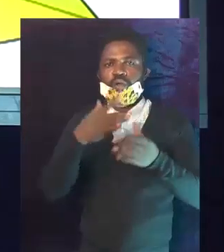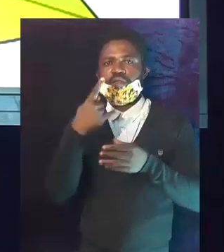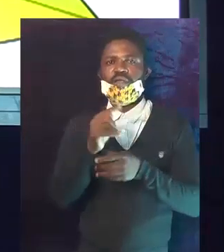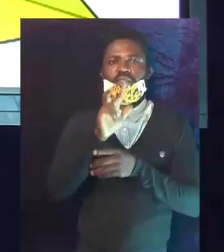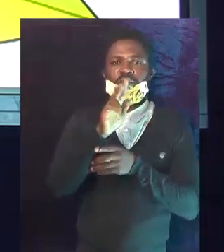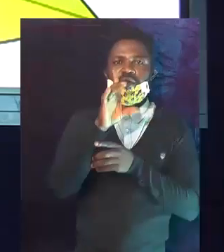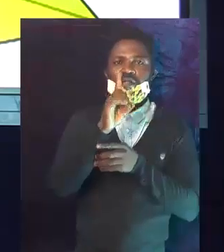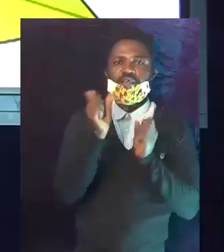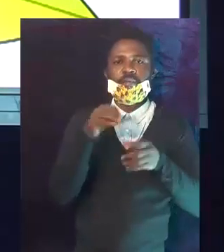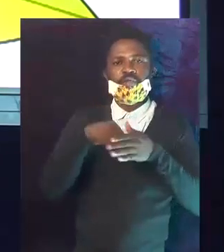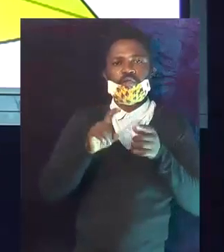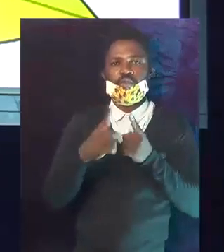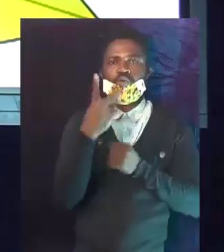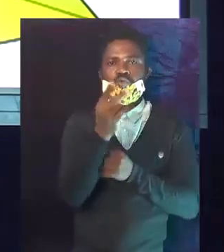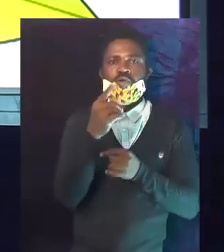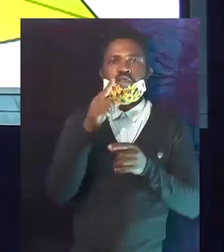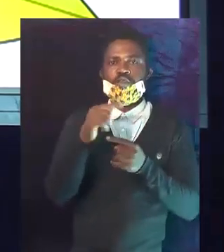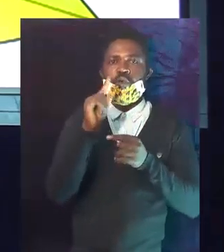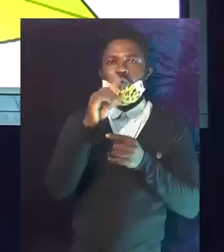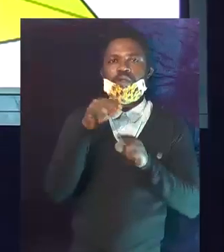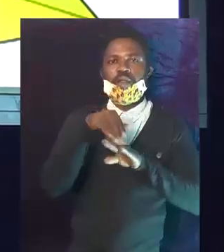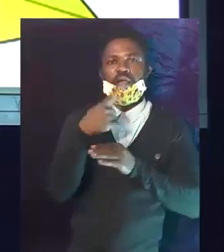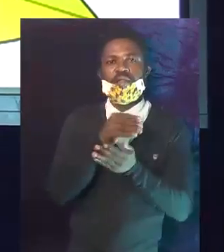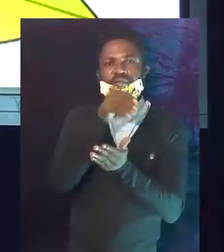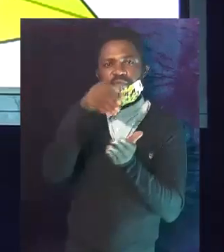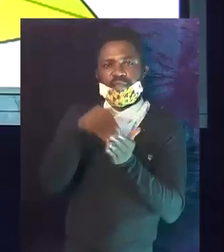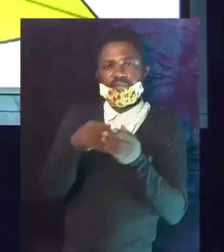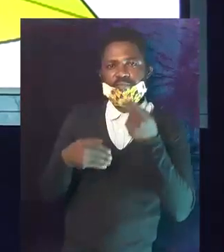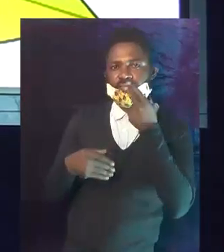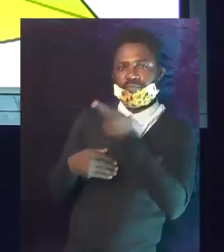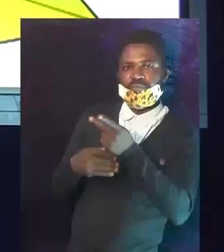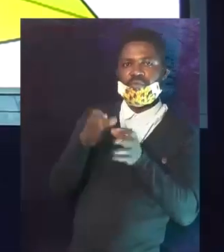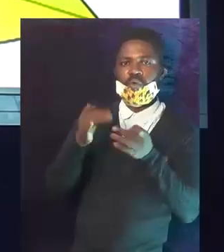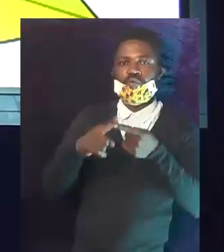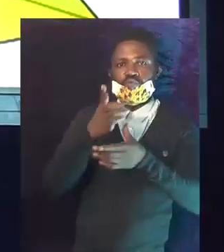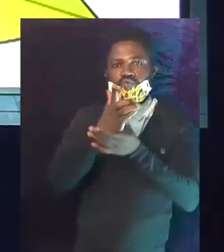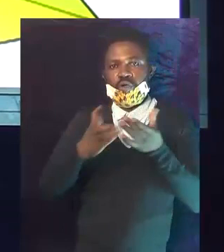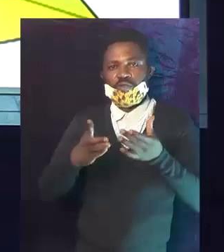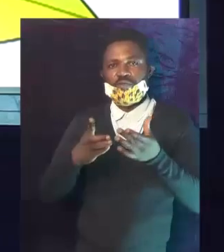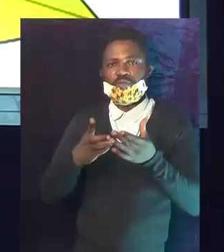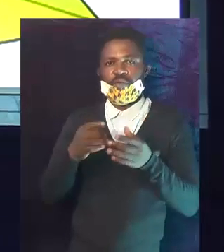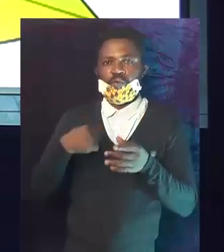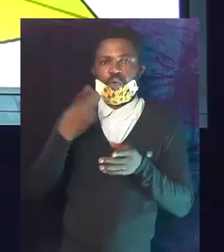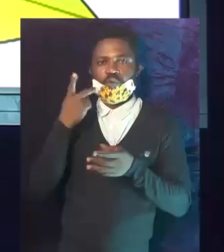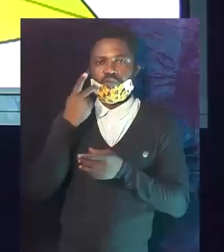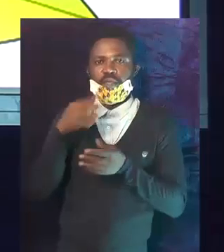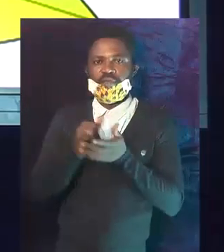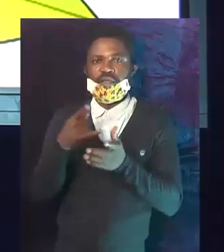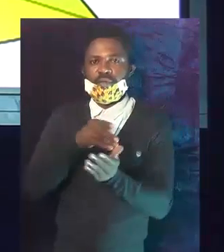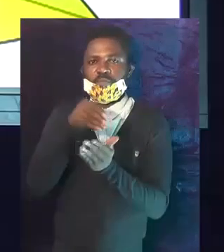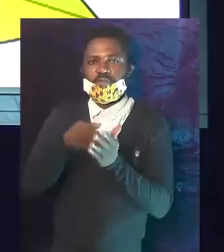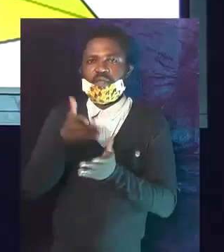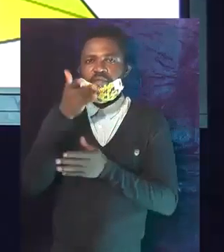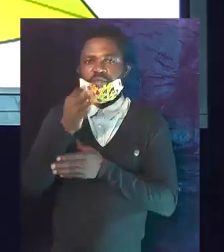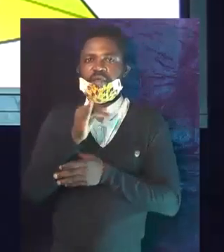shape into two, the shape at the center. Now look at this pyramid. If we decide to cut it along this line, we will see that in the middle there